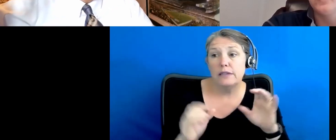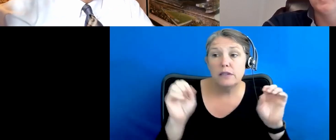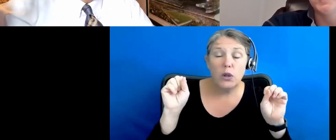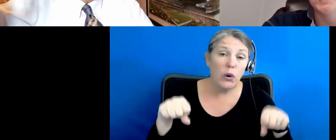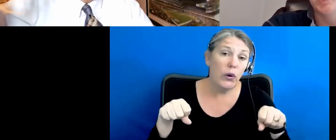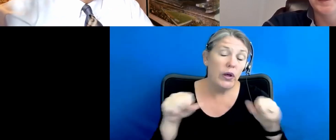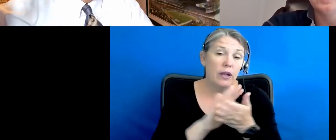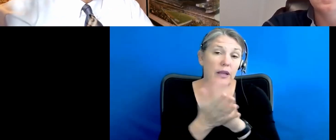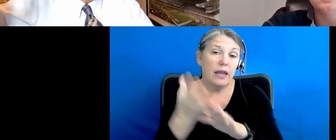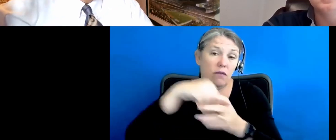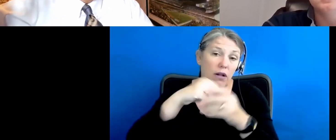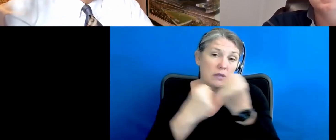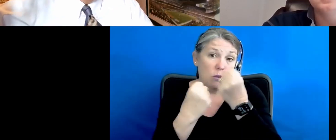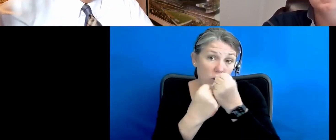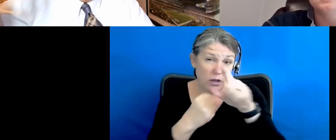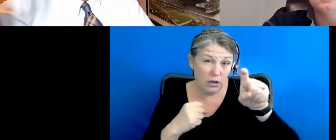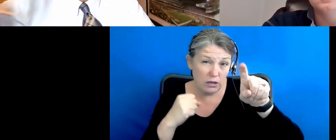could get involved with supporting?